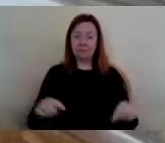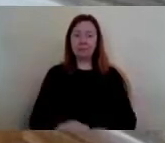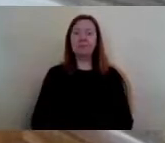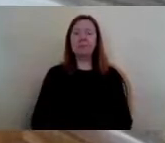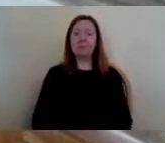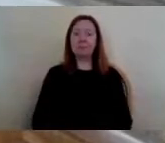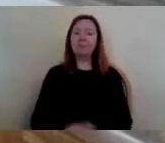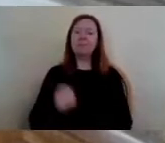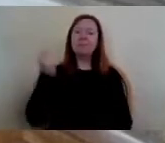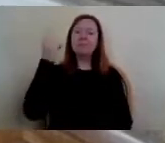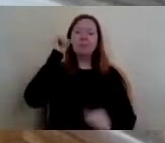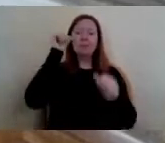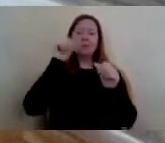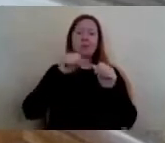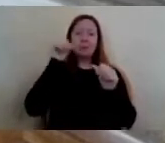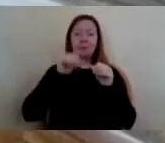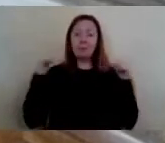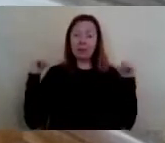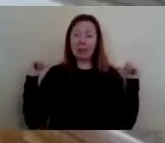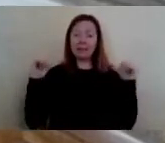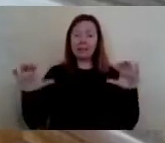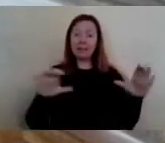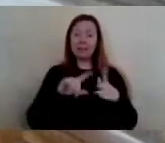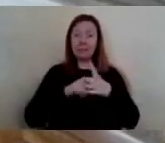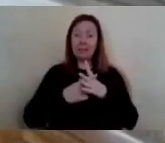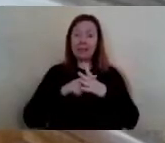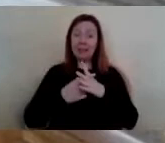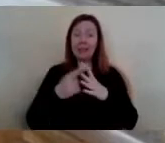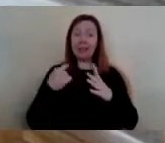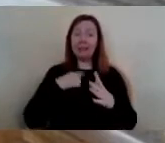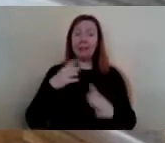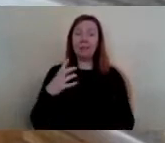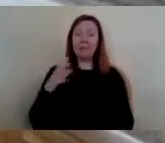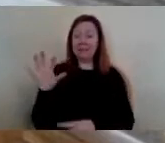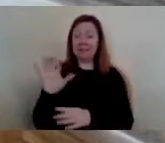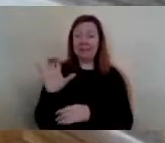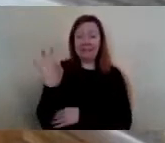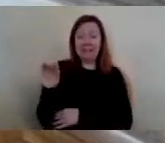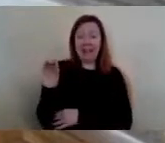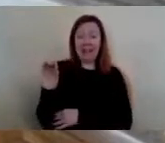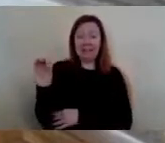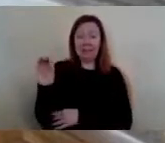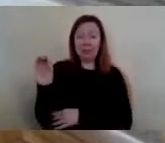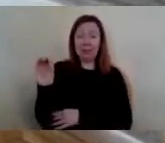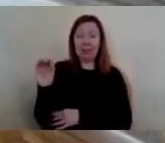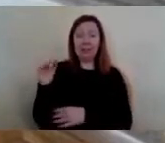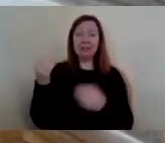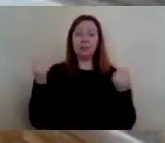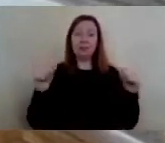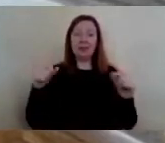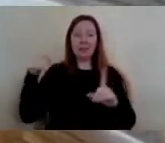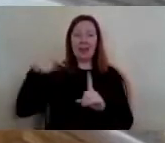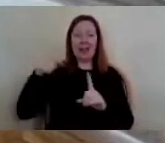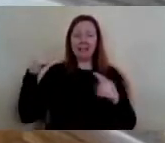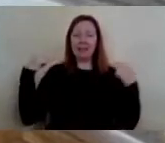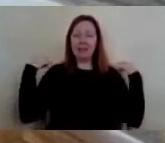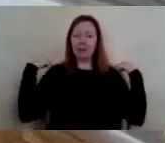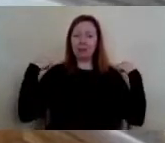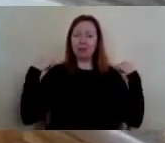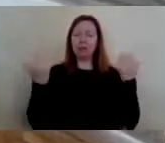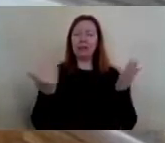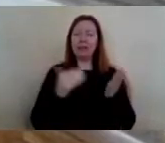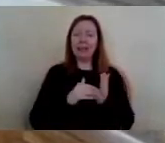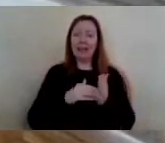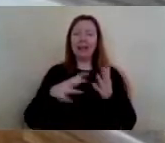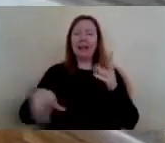back down. Remember that exercise we did in the beginning where we went out at 90 degrees? We're going to try to activate those shoulder blades again. We're going to go ahead and